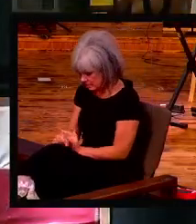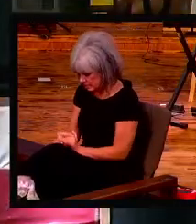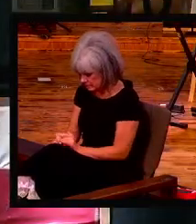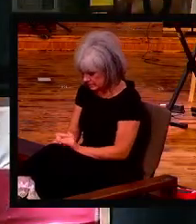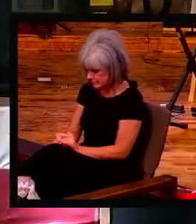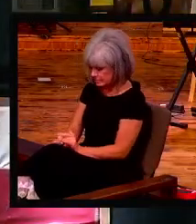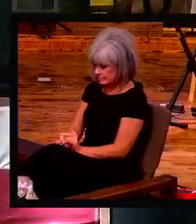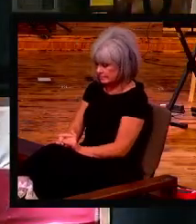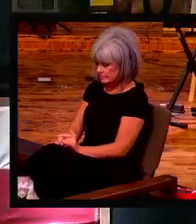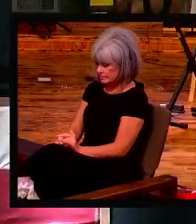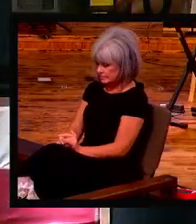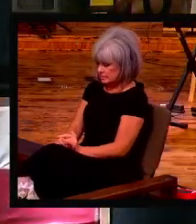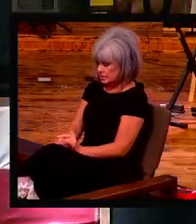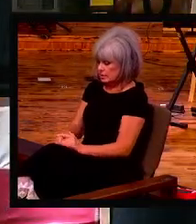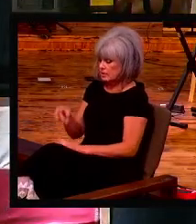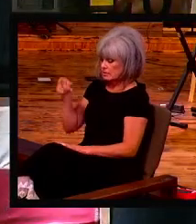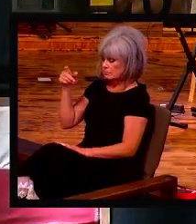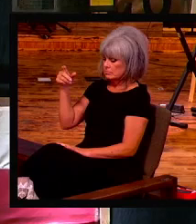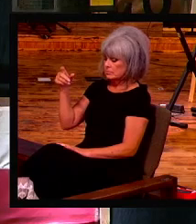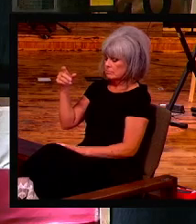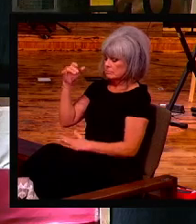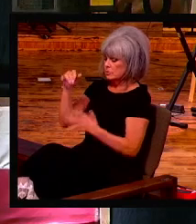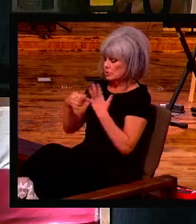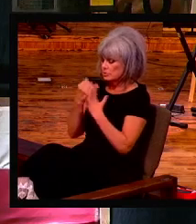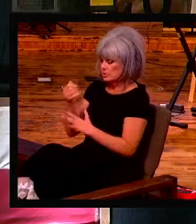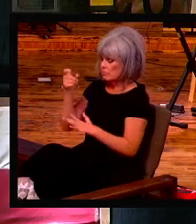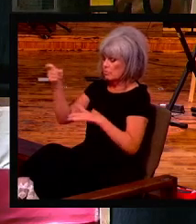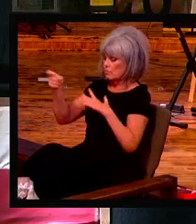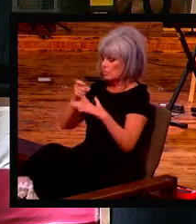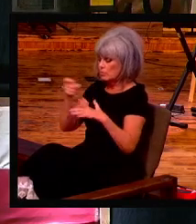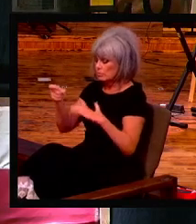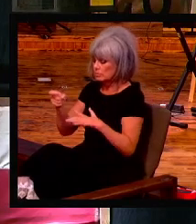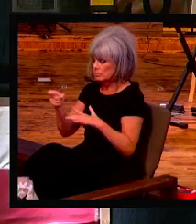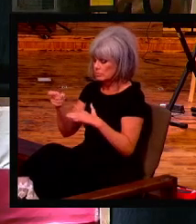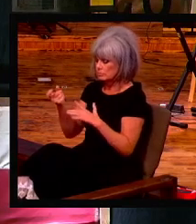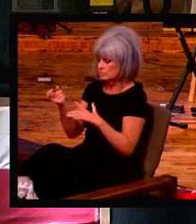had no concern about anything but the food he ate.